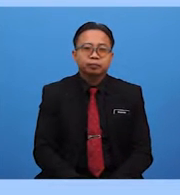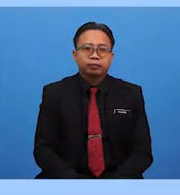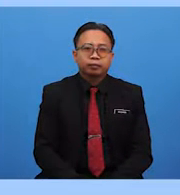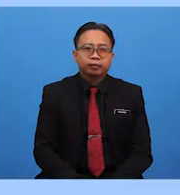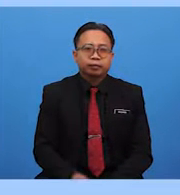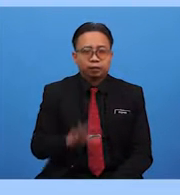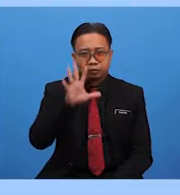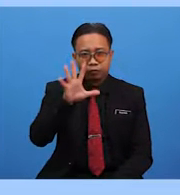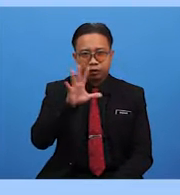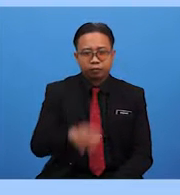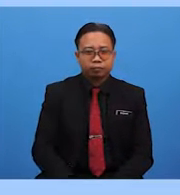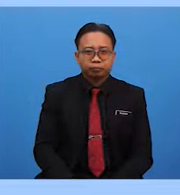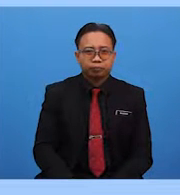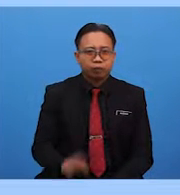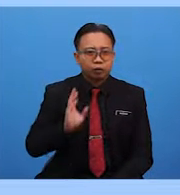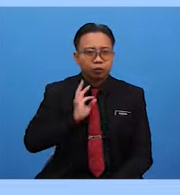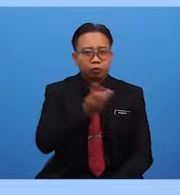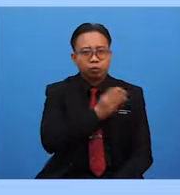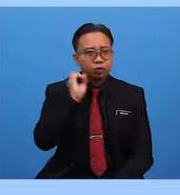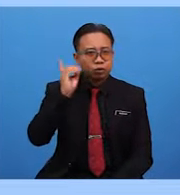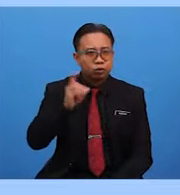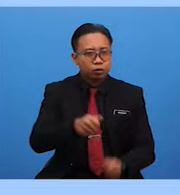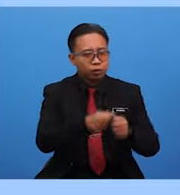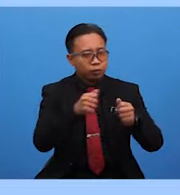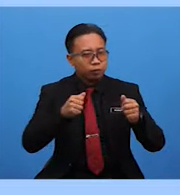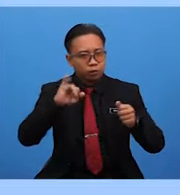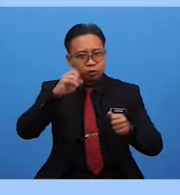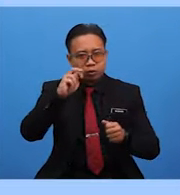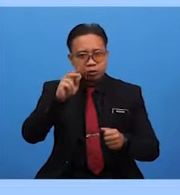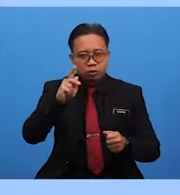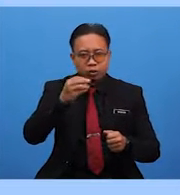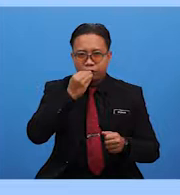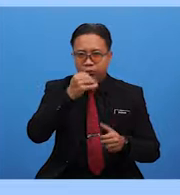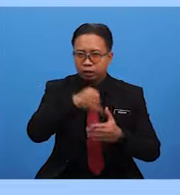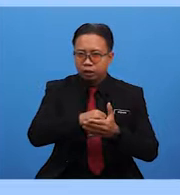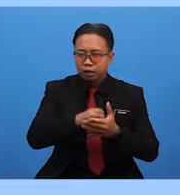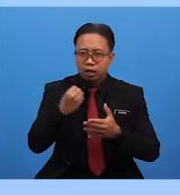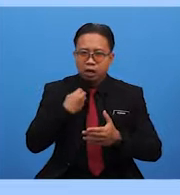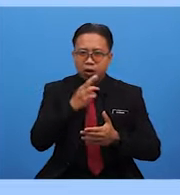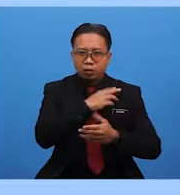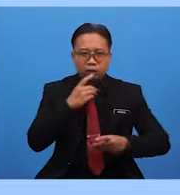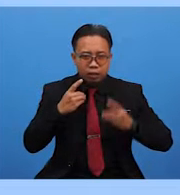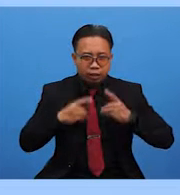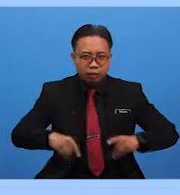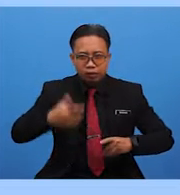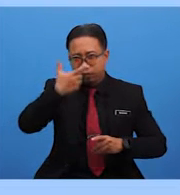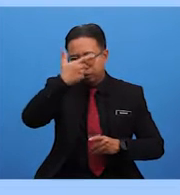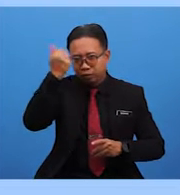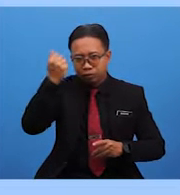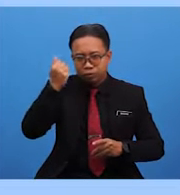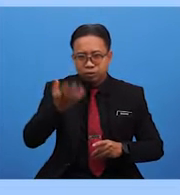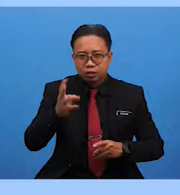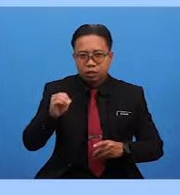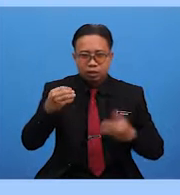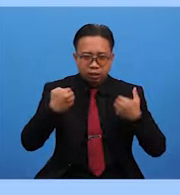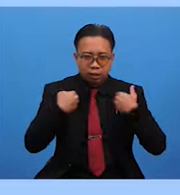Picture 5. We should avoid junk food in our diet because they contain a lot of salt